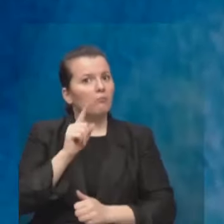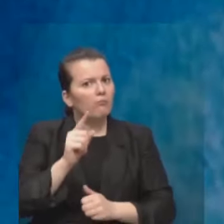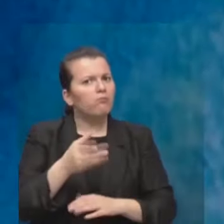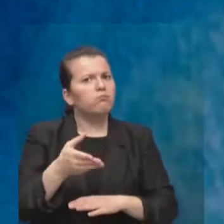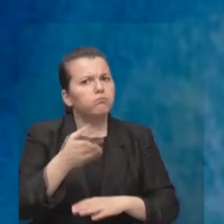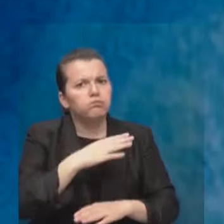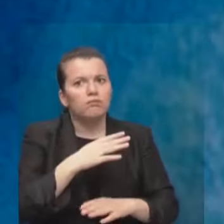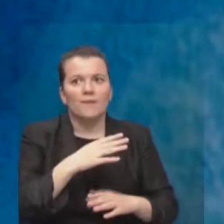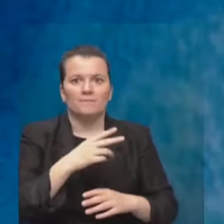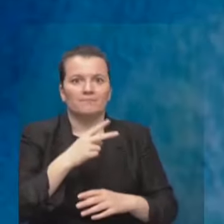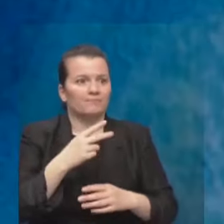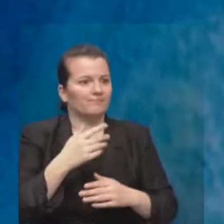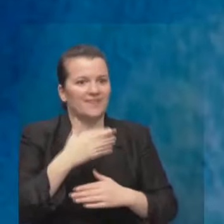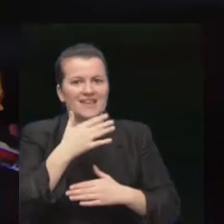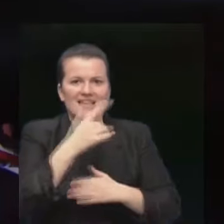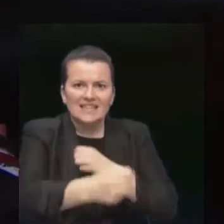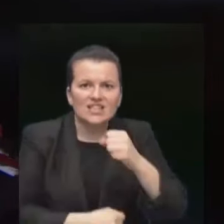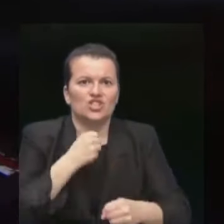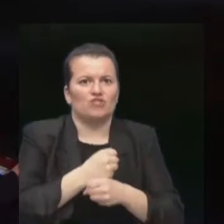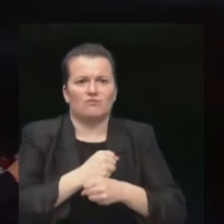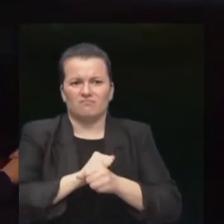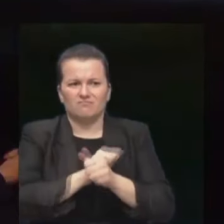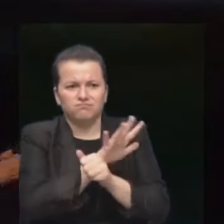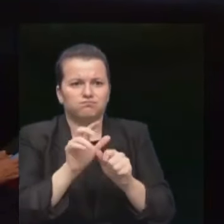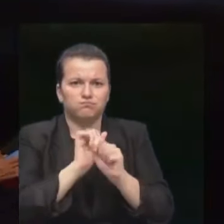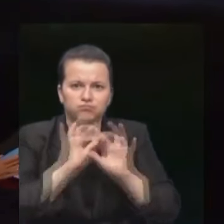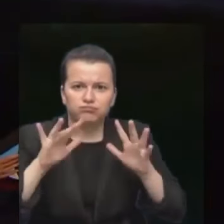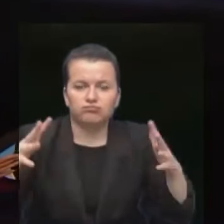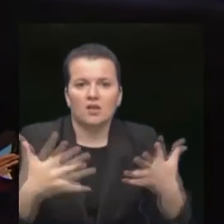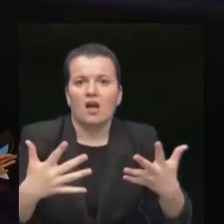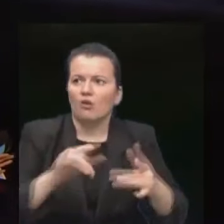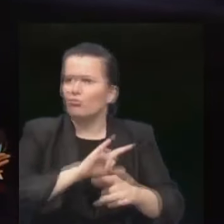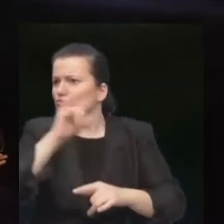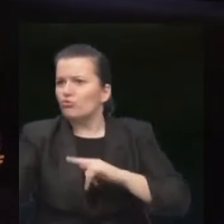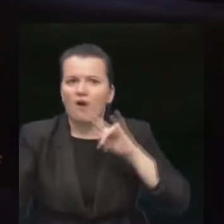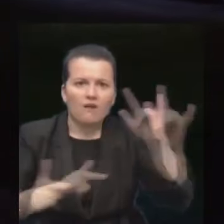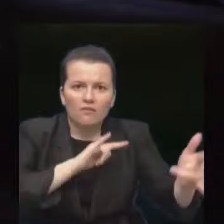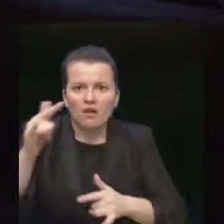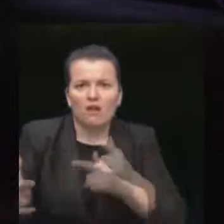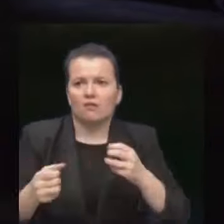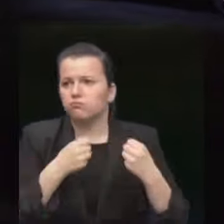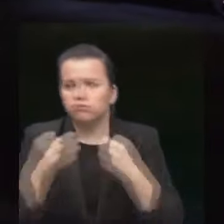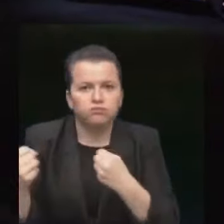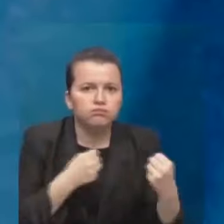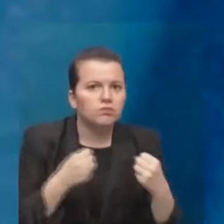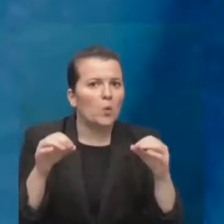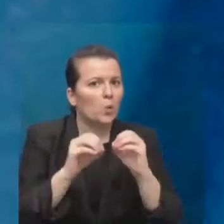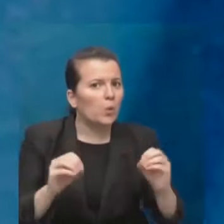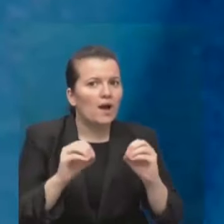year of pandemic. I mean, we couldn't travel across, and yet our relationships have gone even more